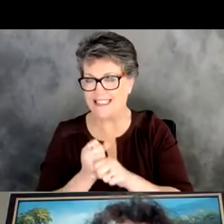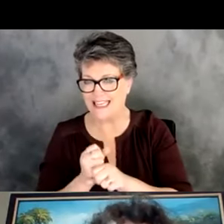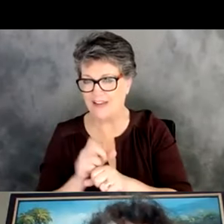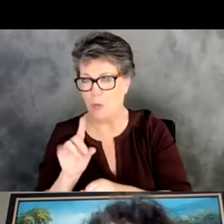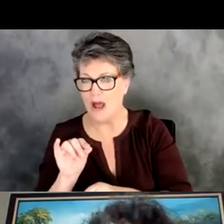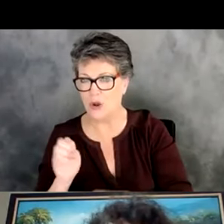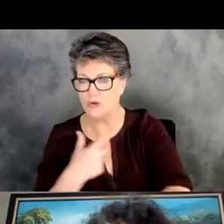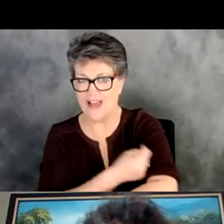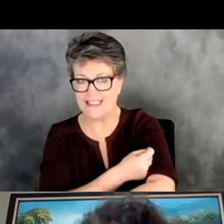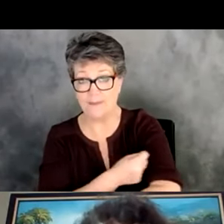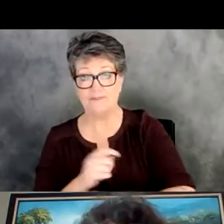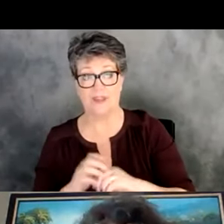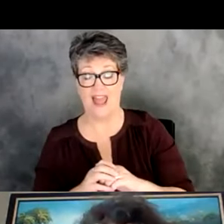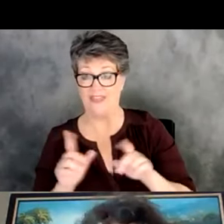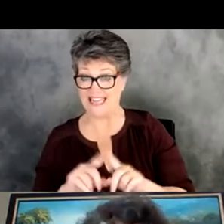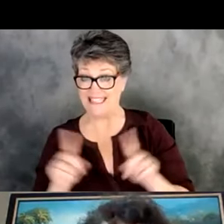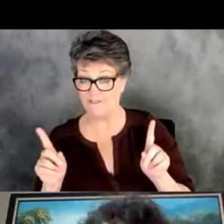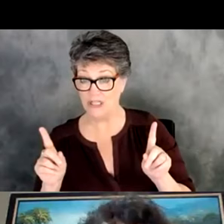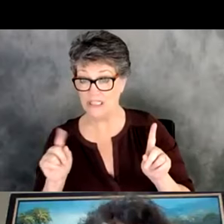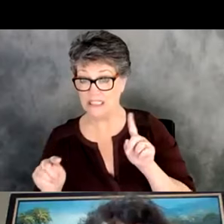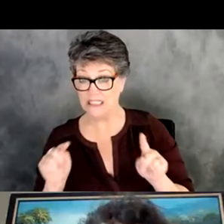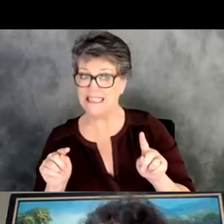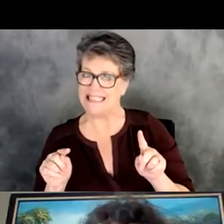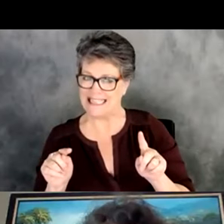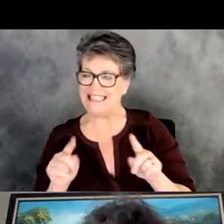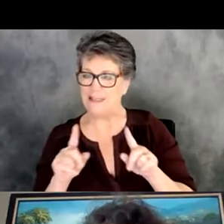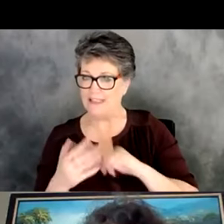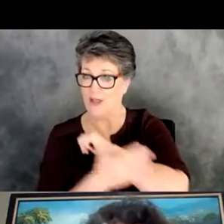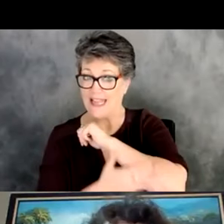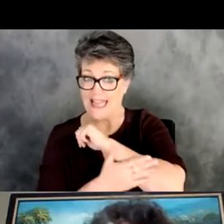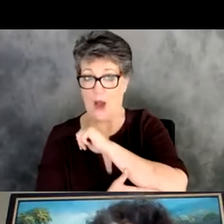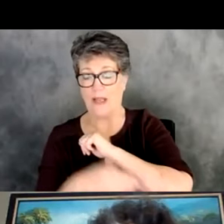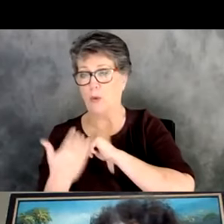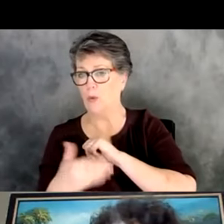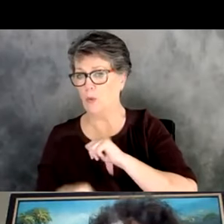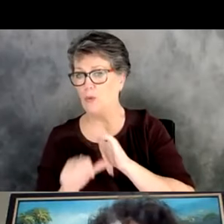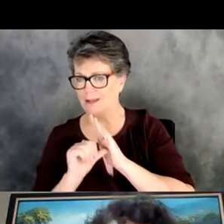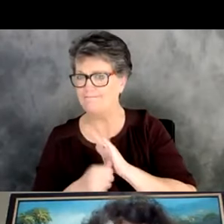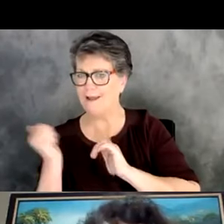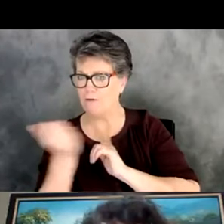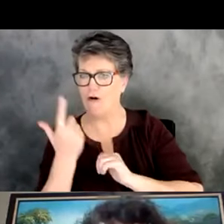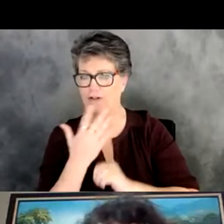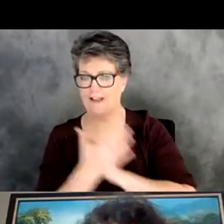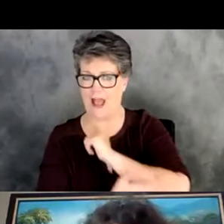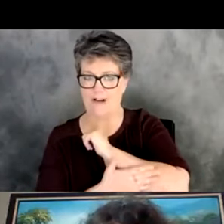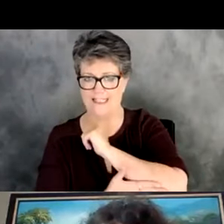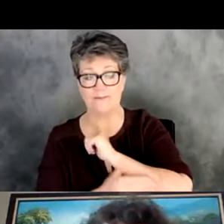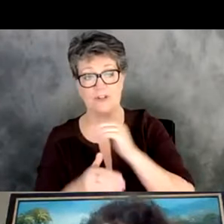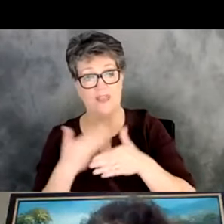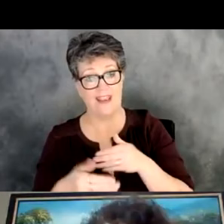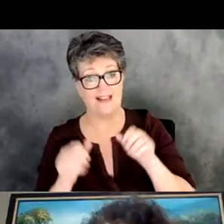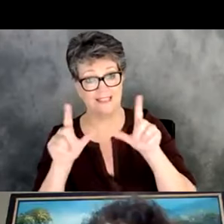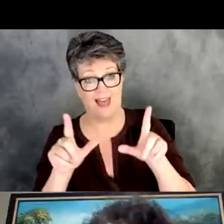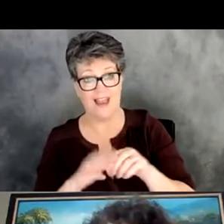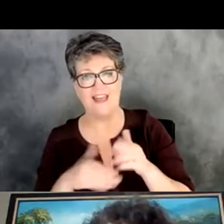this difference varies by a bit by county, but it's really present in all counties. So if you go to the next slide and then